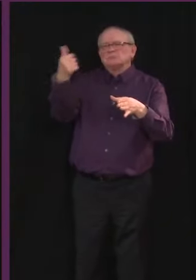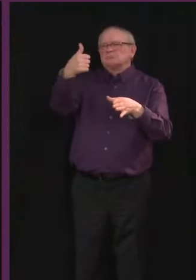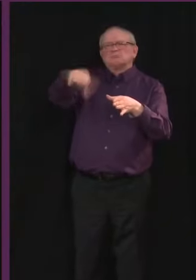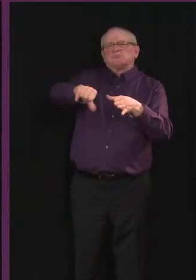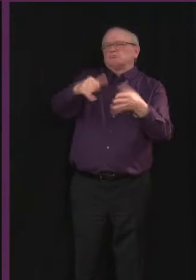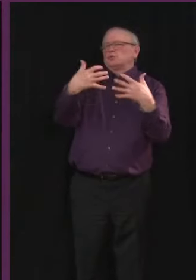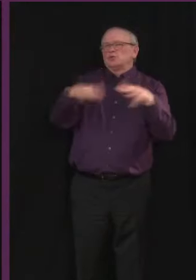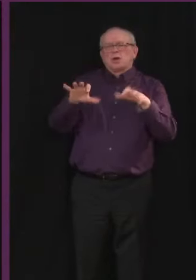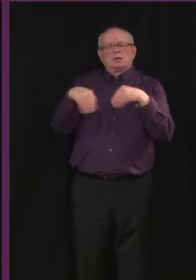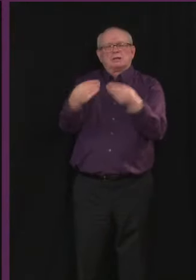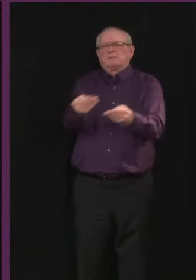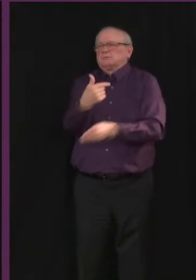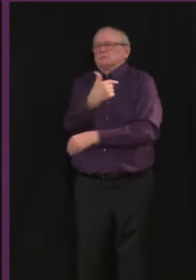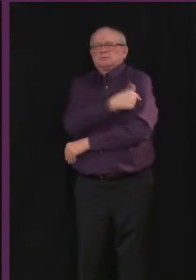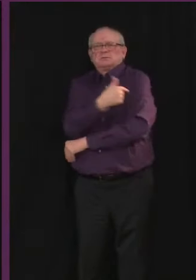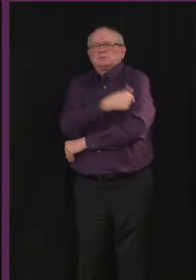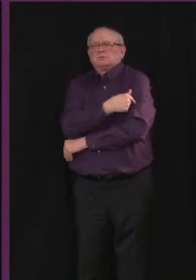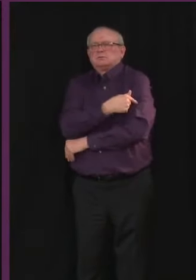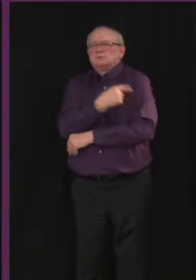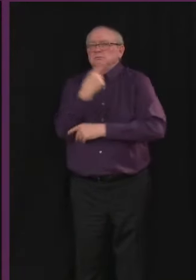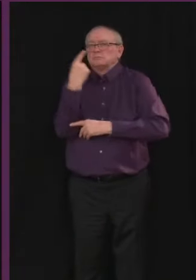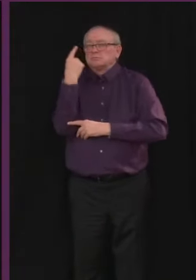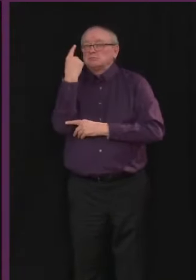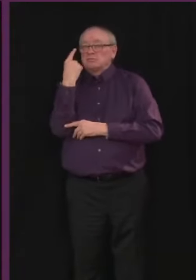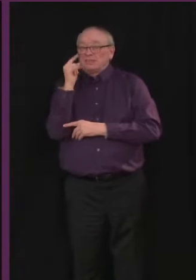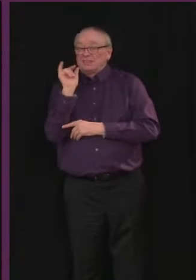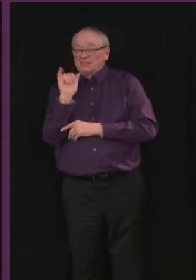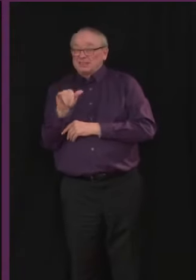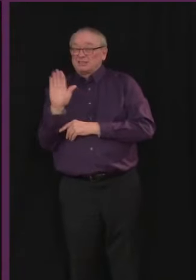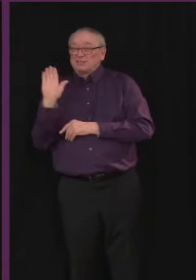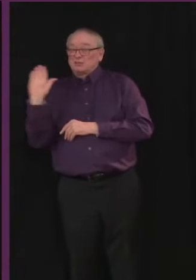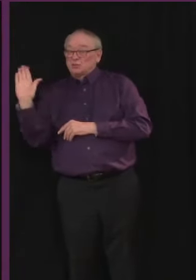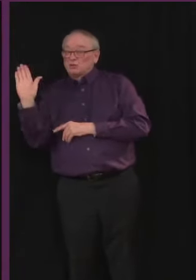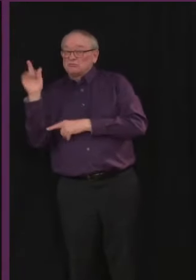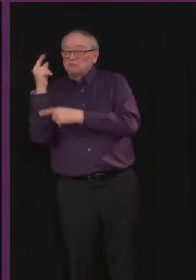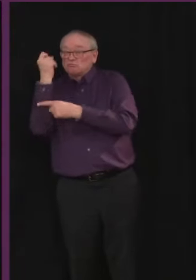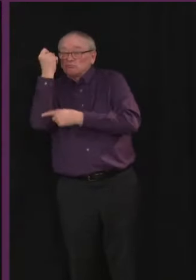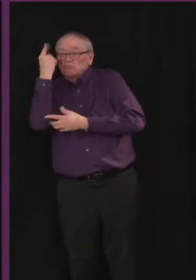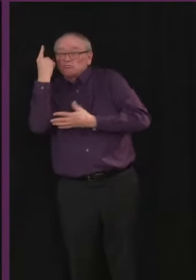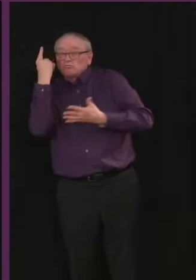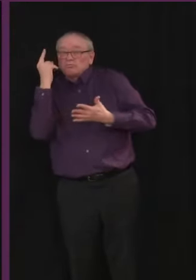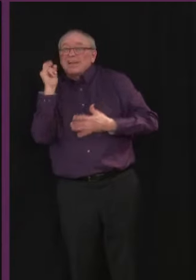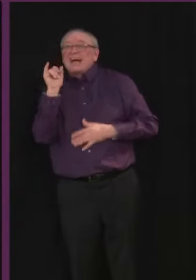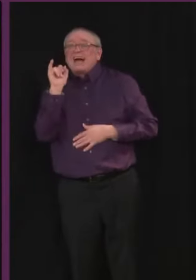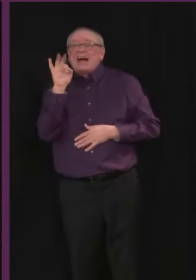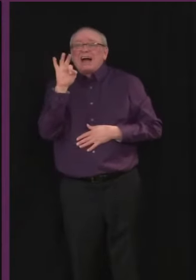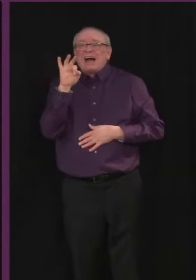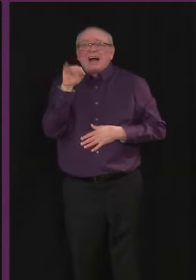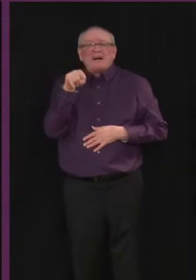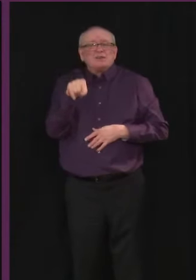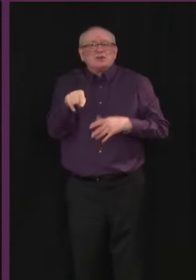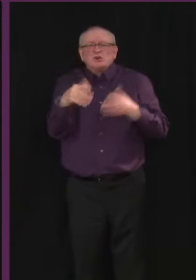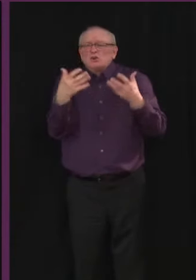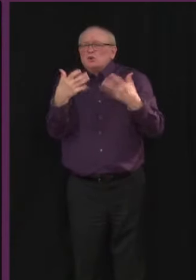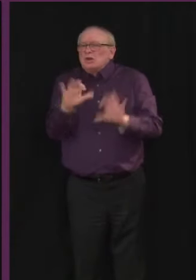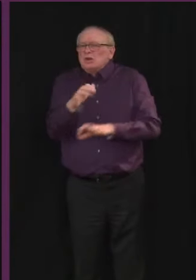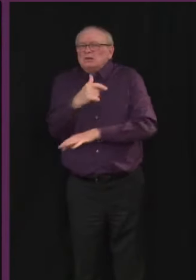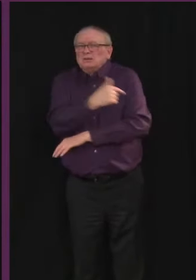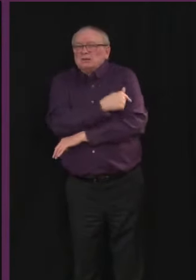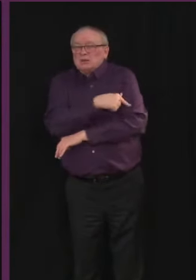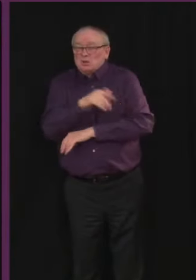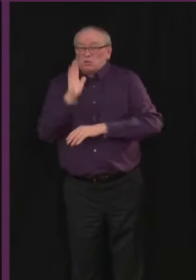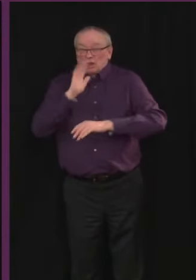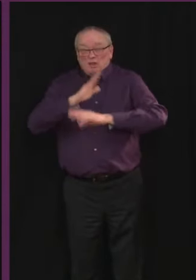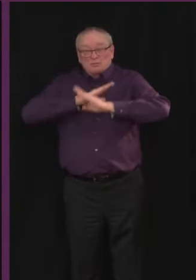of unvaccinated residents prevent families from visiting vaccinated residents? And when will you start to allow more visits in